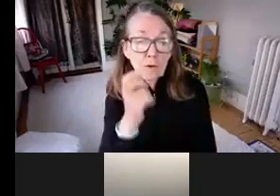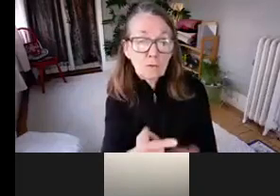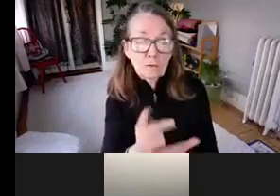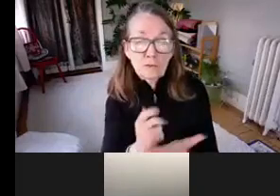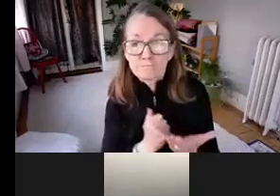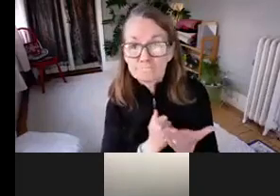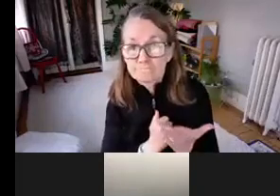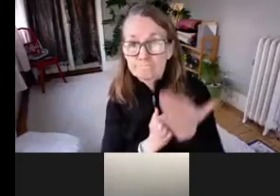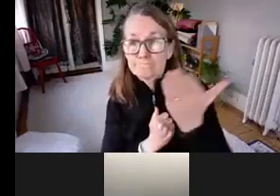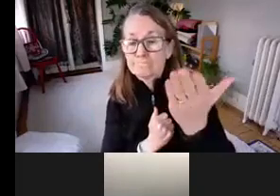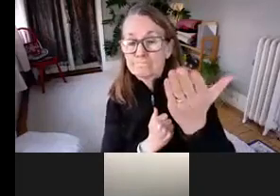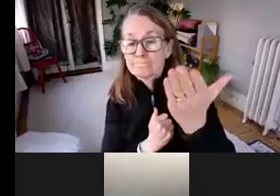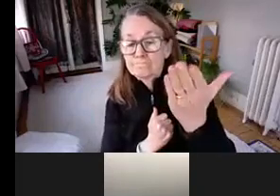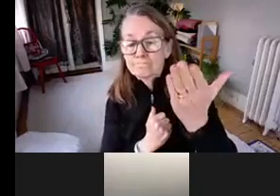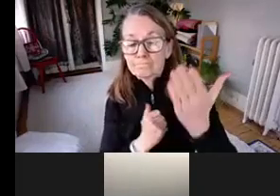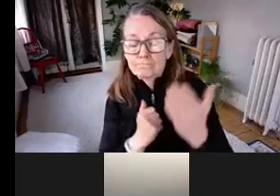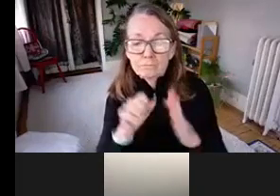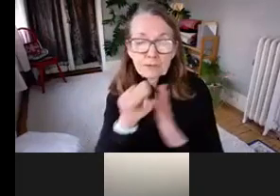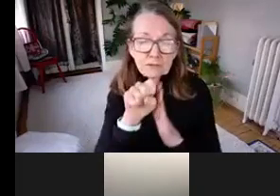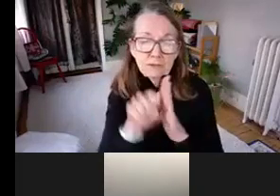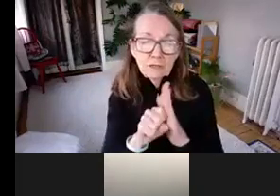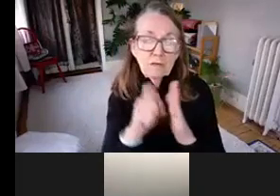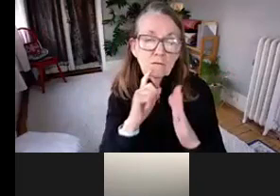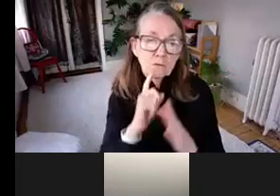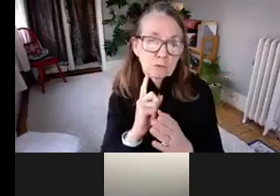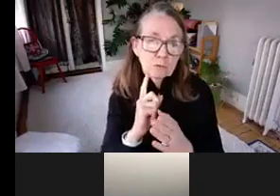to the state for record keeping.